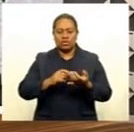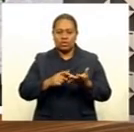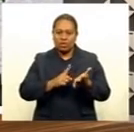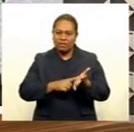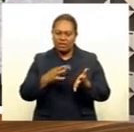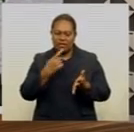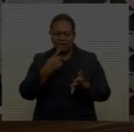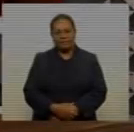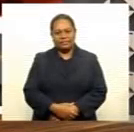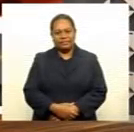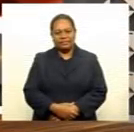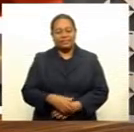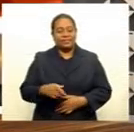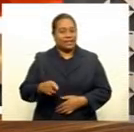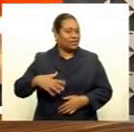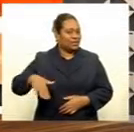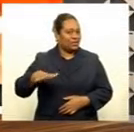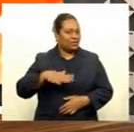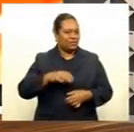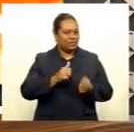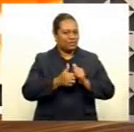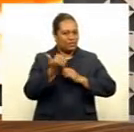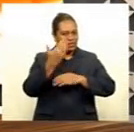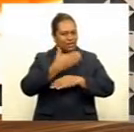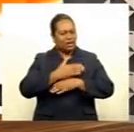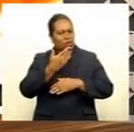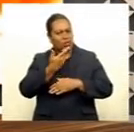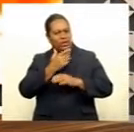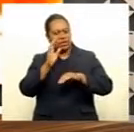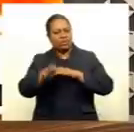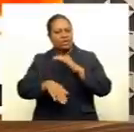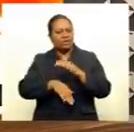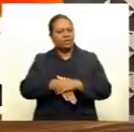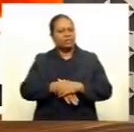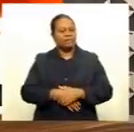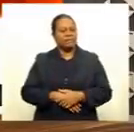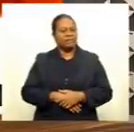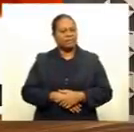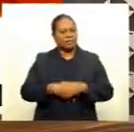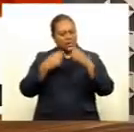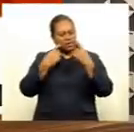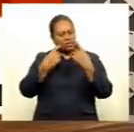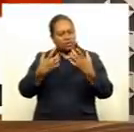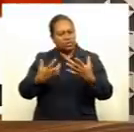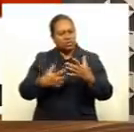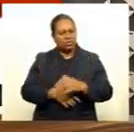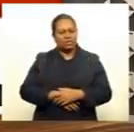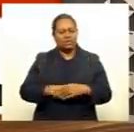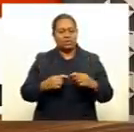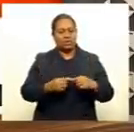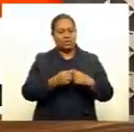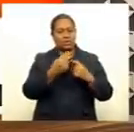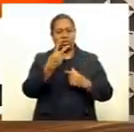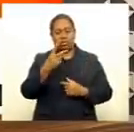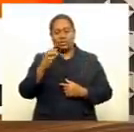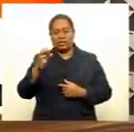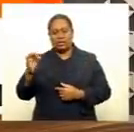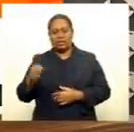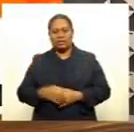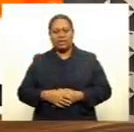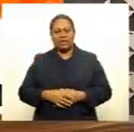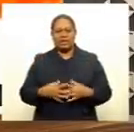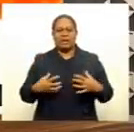goalkeeper Dubravka. That's it from Sports Tonight. In Weird and Wonderful after the break, a sewing dad who has created over 200 matching outfits